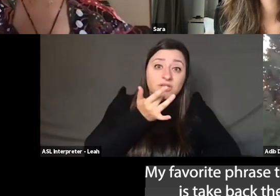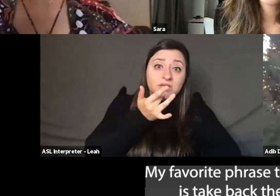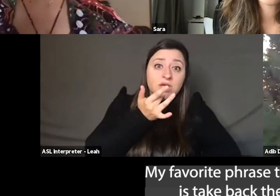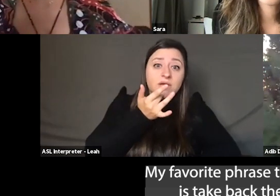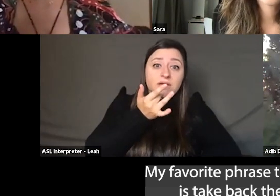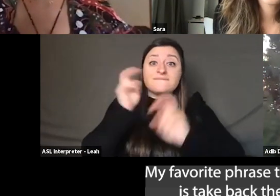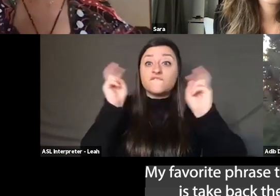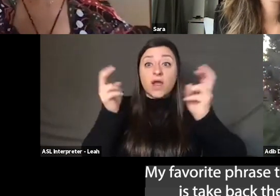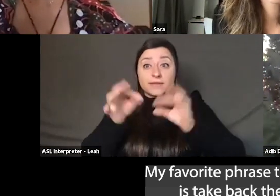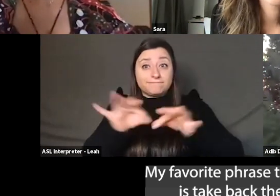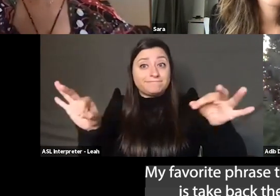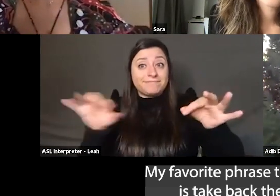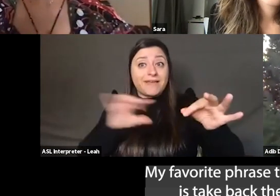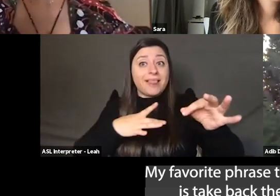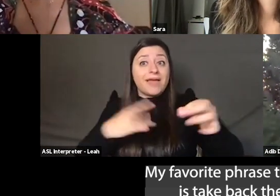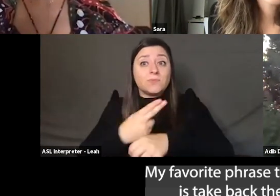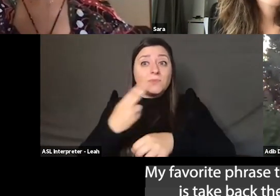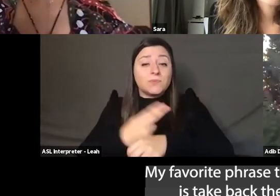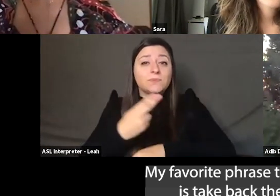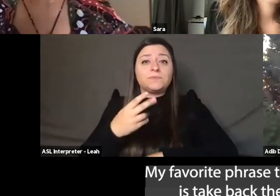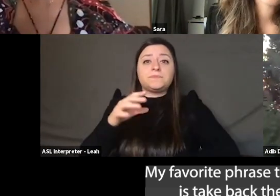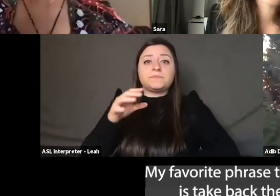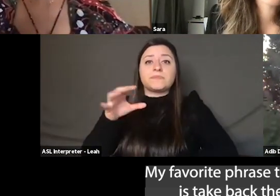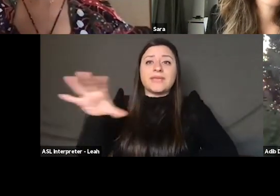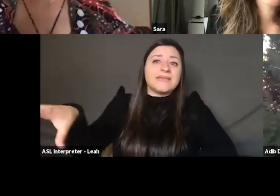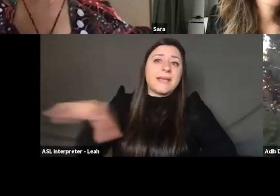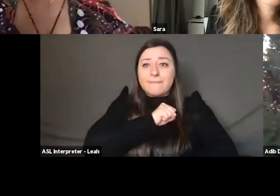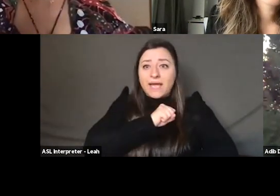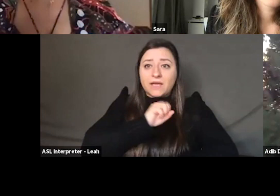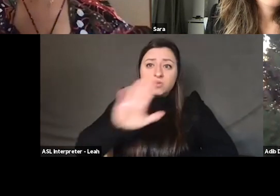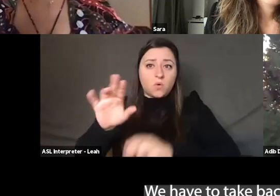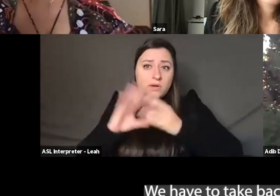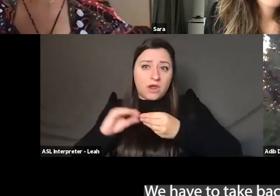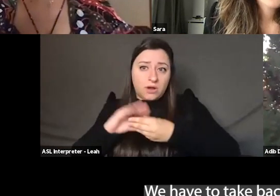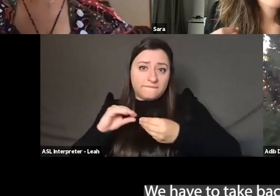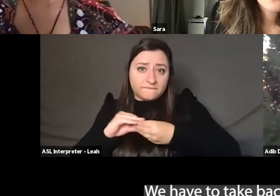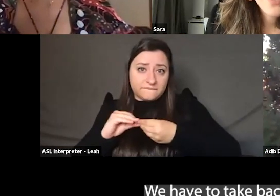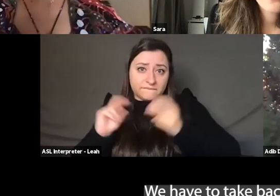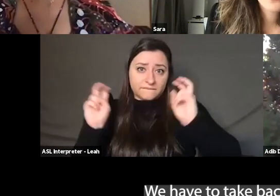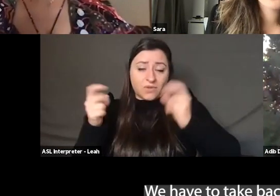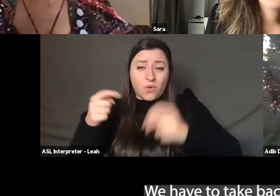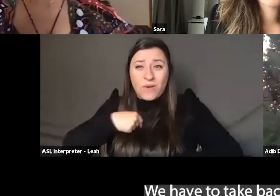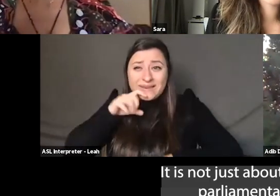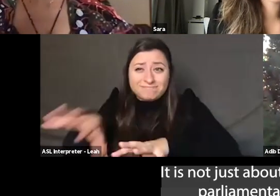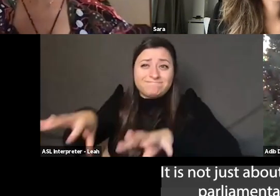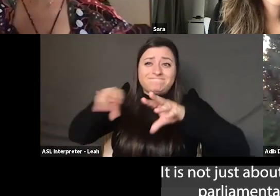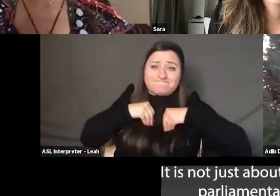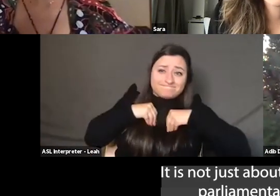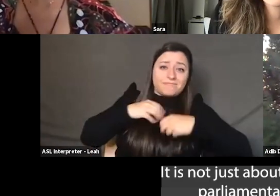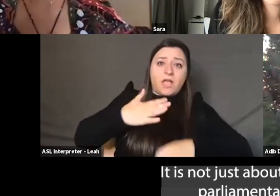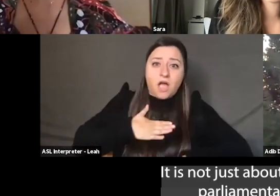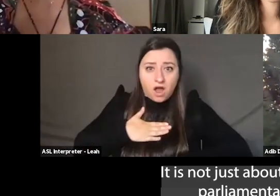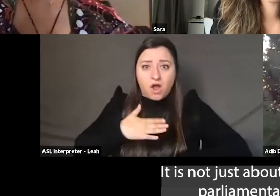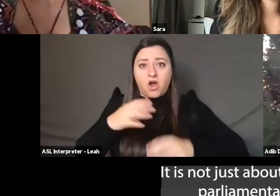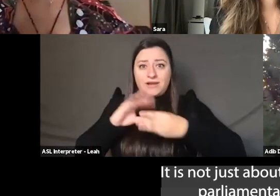my favorite phrase that I like to use is take back the narrative. We have to take back the narrative. It is not